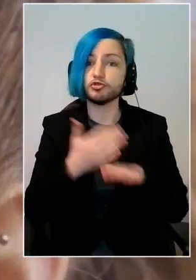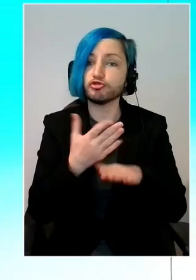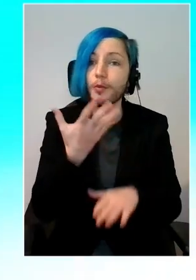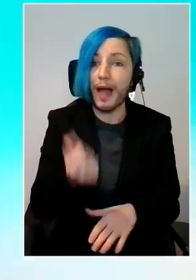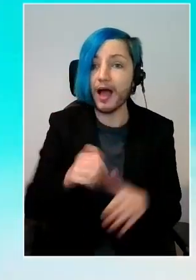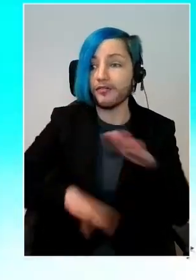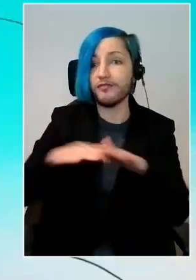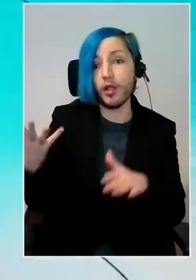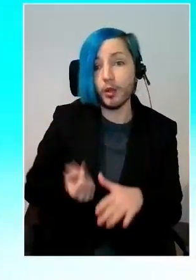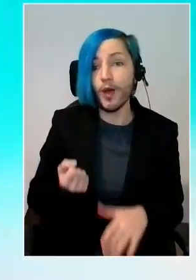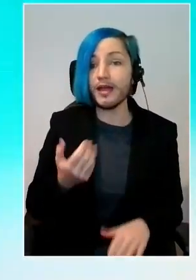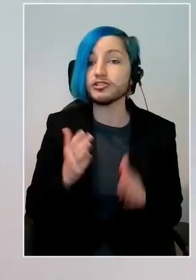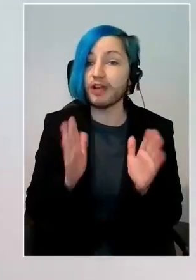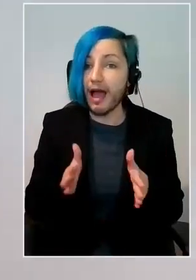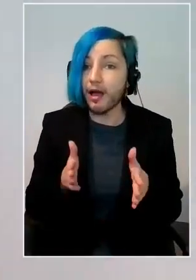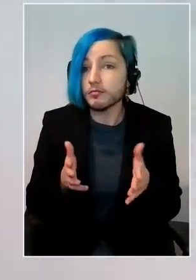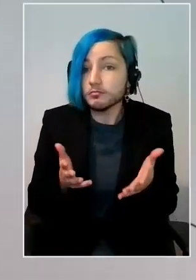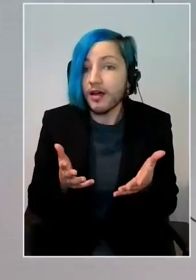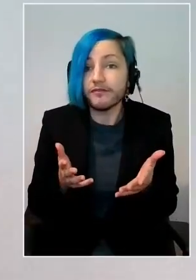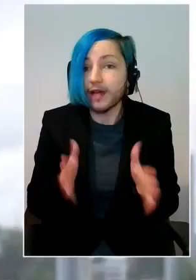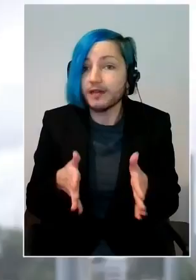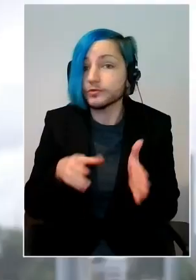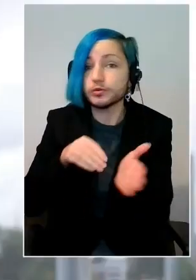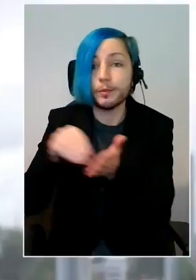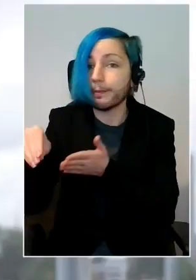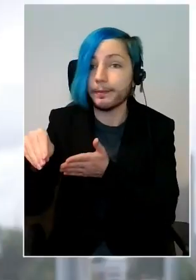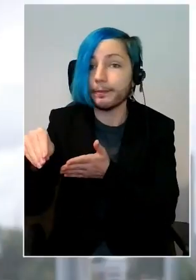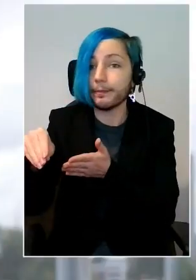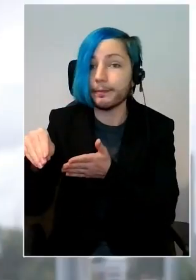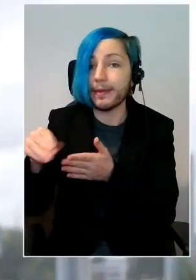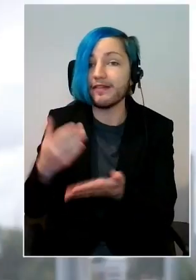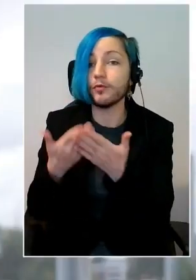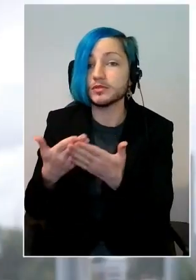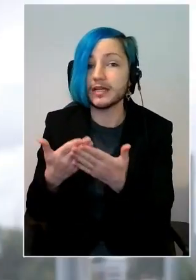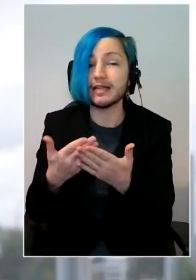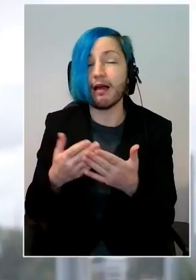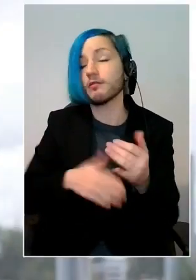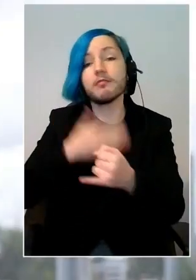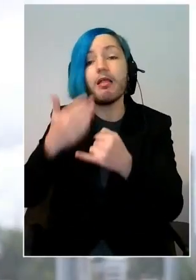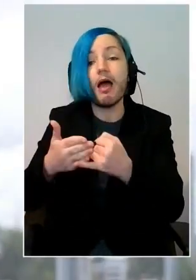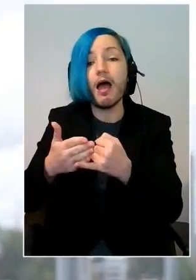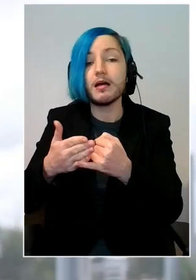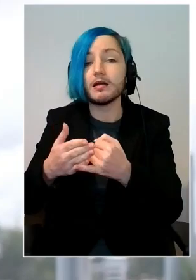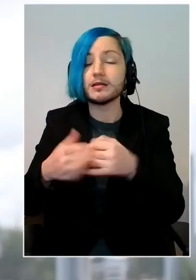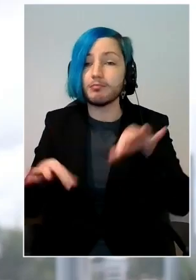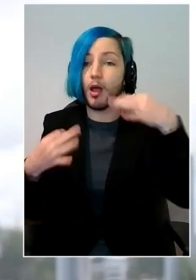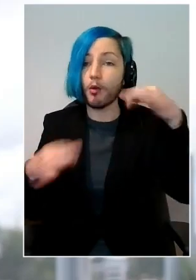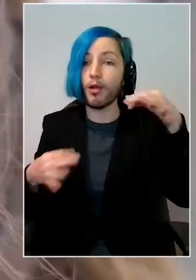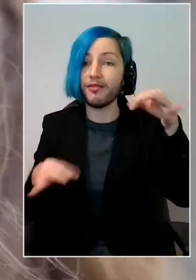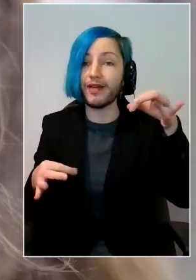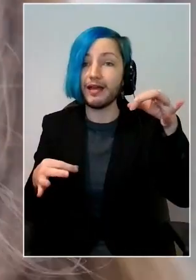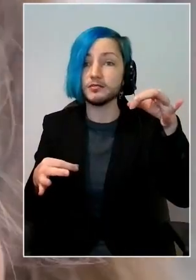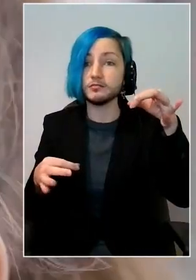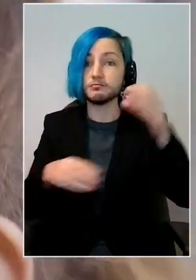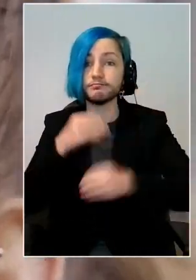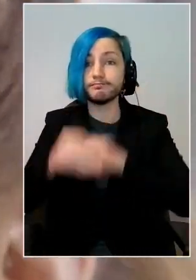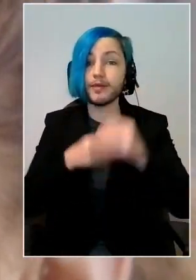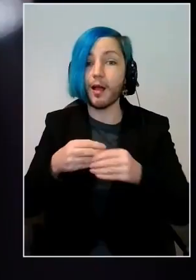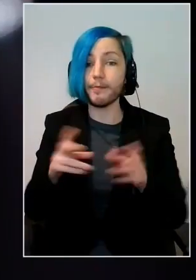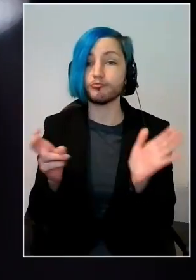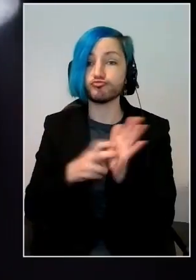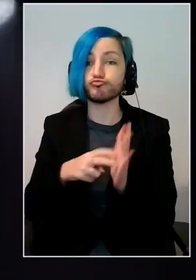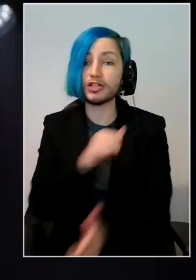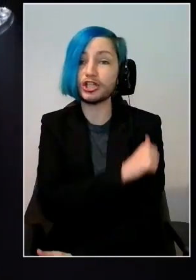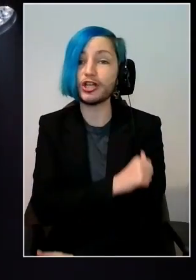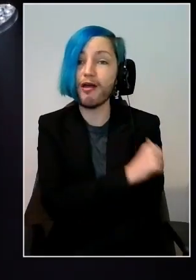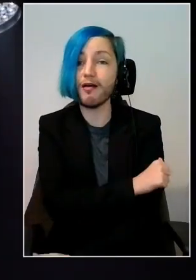wage, and I get such an amazing thing at the end of it, and that is to be a registered nurse, and I'm so excited.